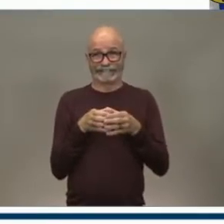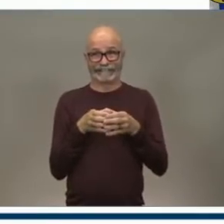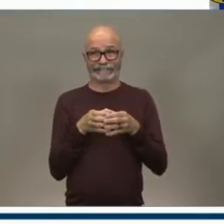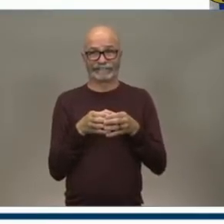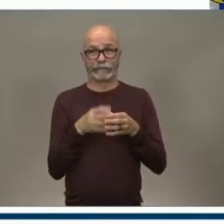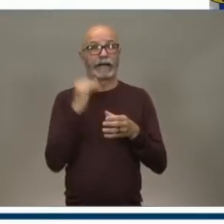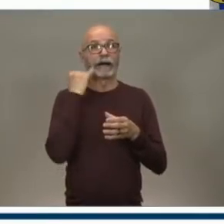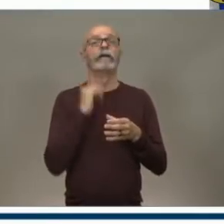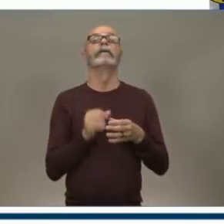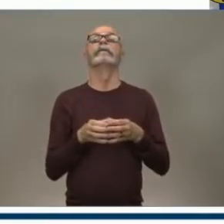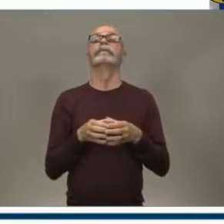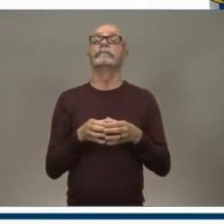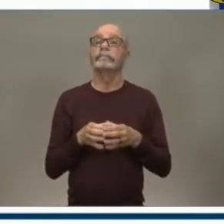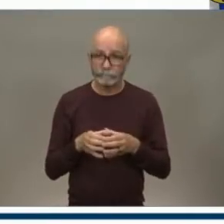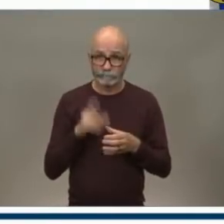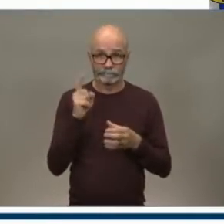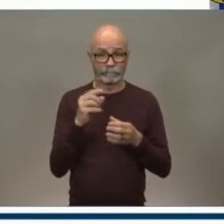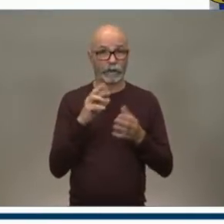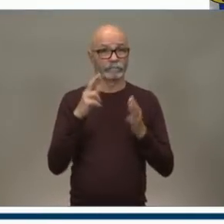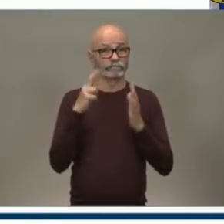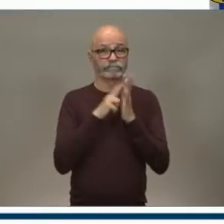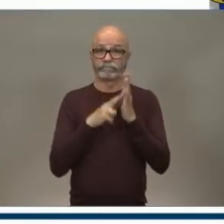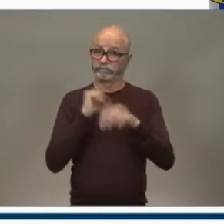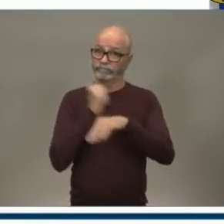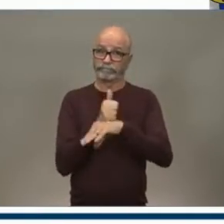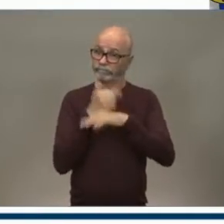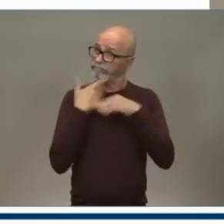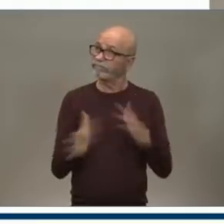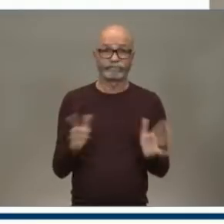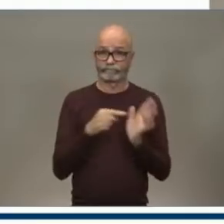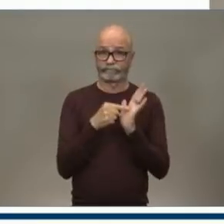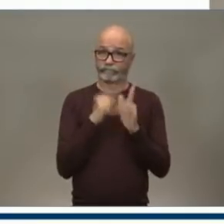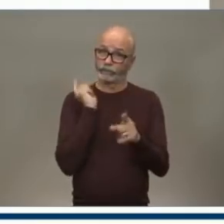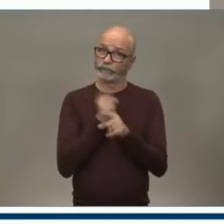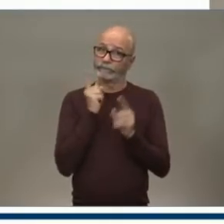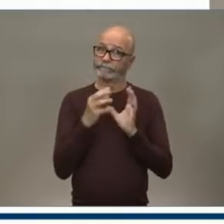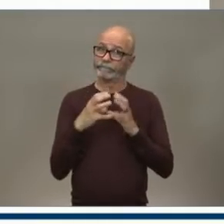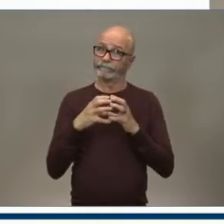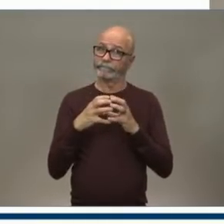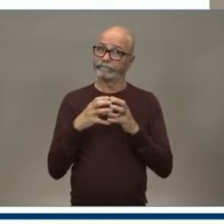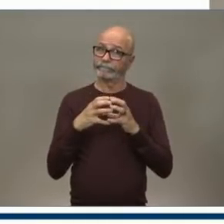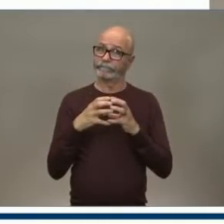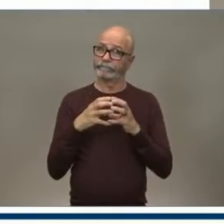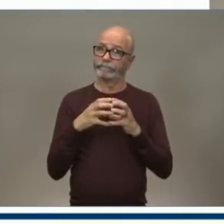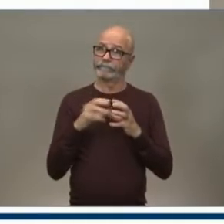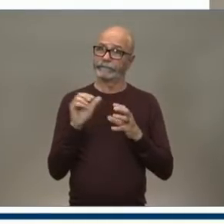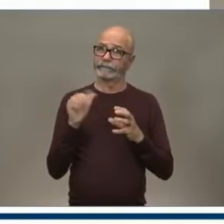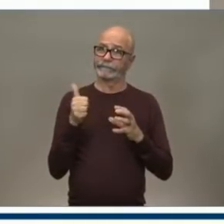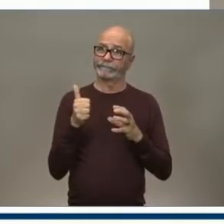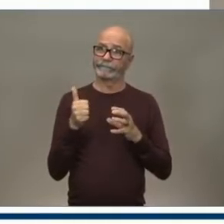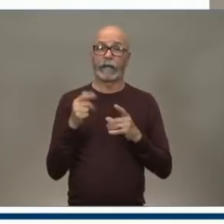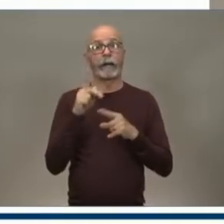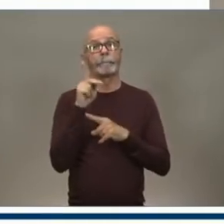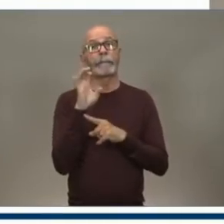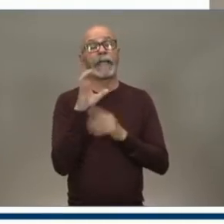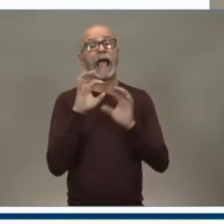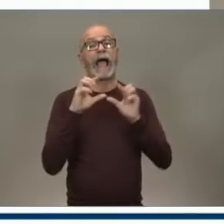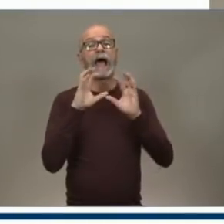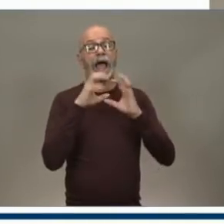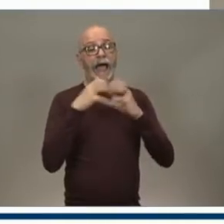that, where that may not be possible? Well, certainly in the public health order that people can be in no more than groups of 10. If